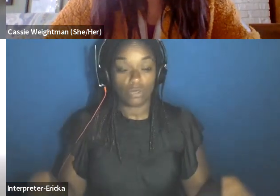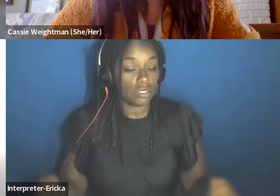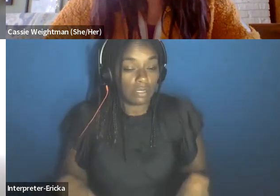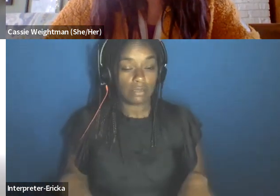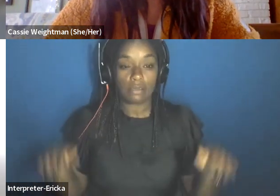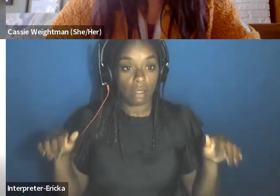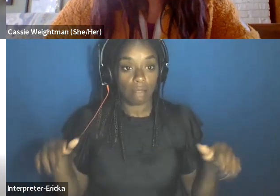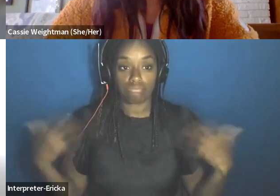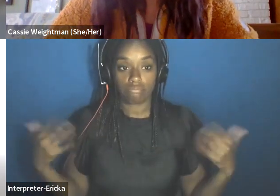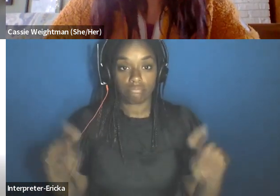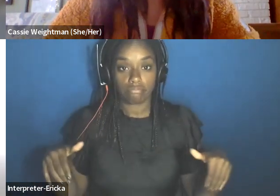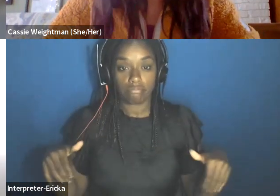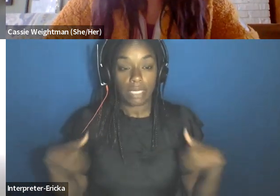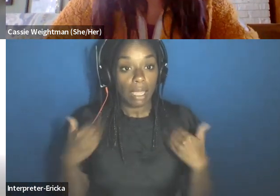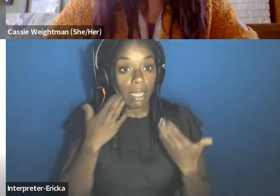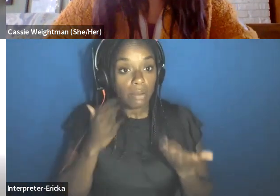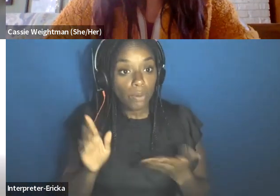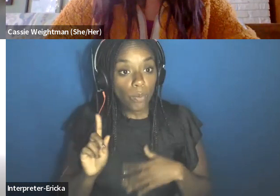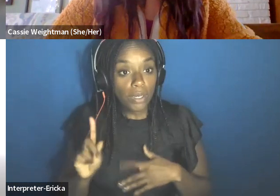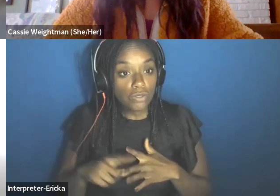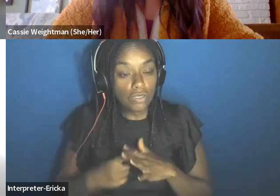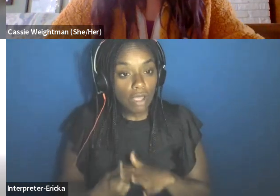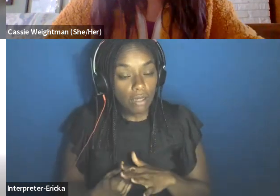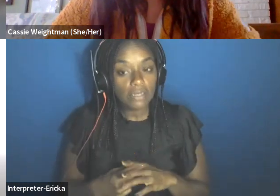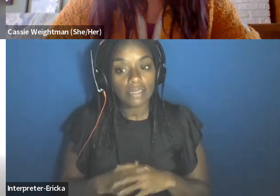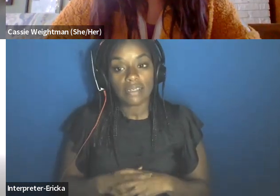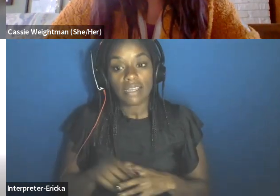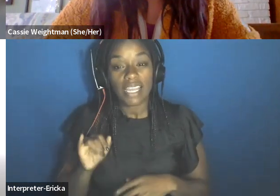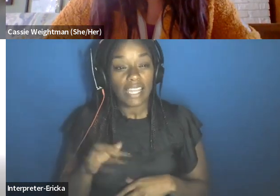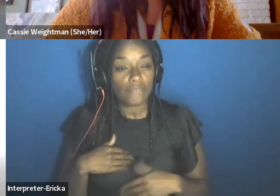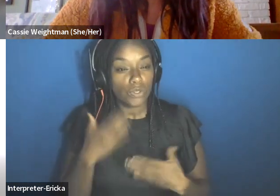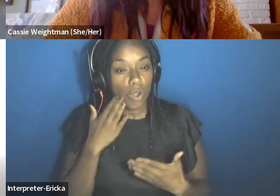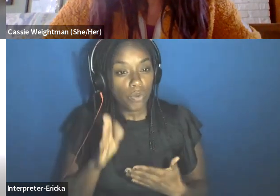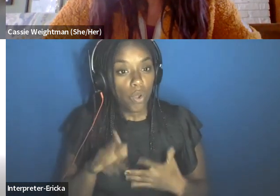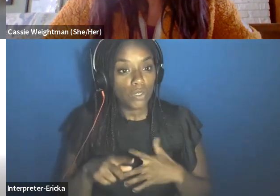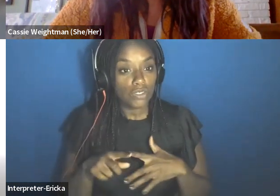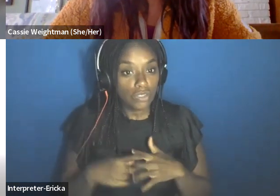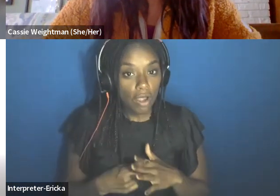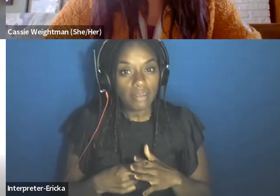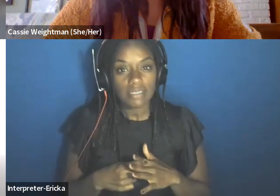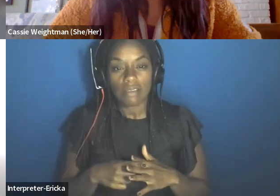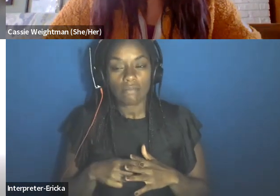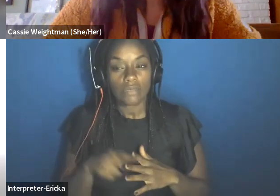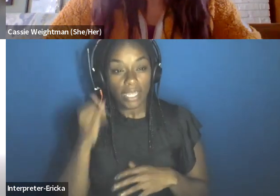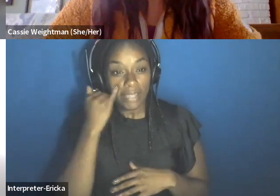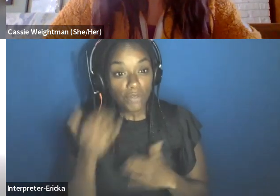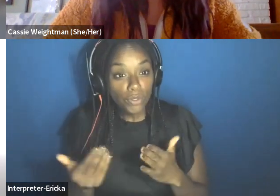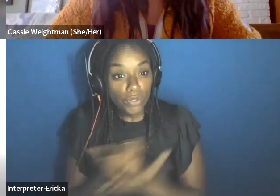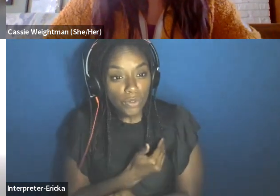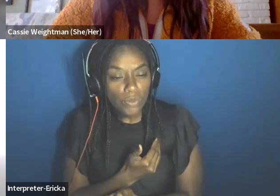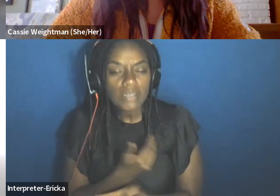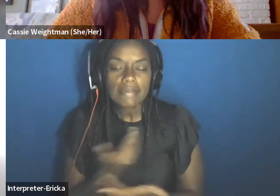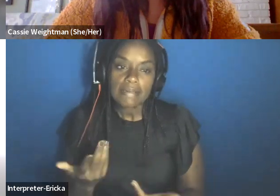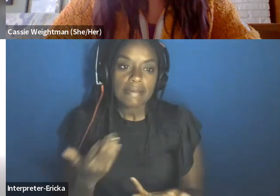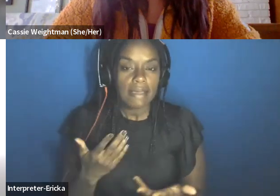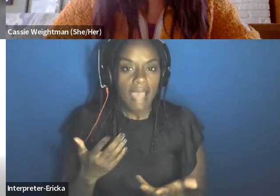where do I even start? If you're not sure of your starting point, if you're new at a center, I would really encourage you to find your passion